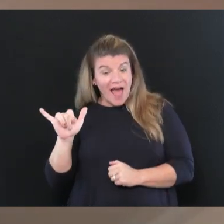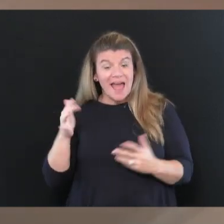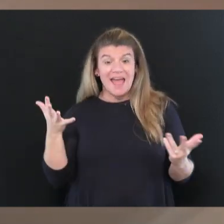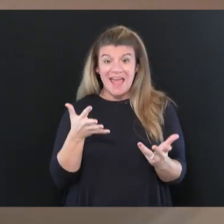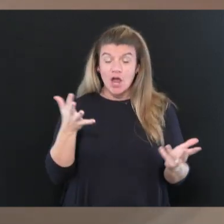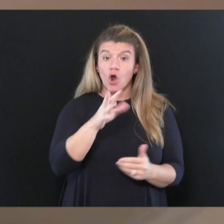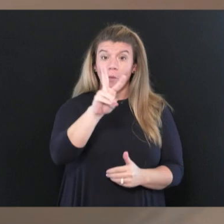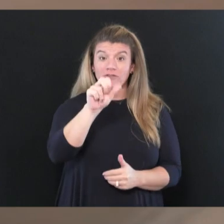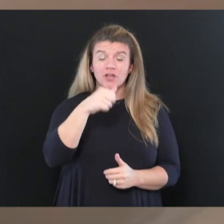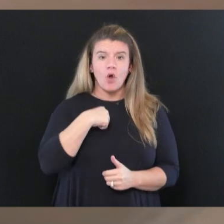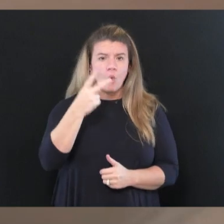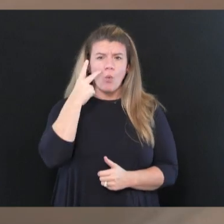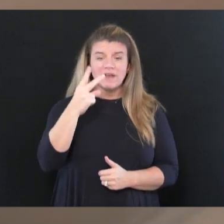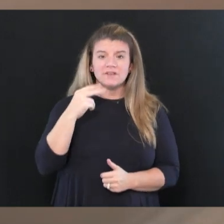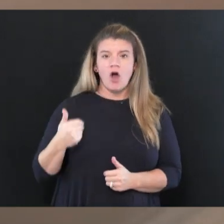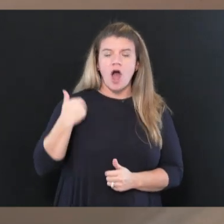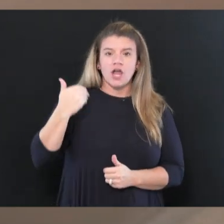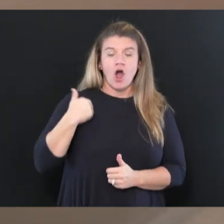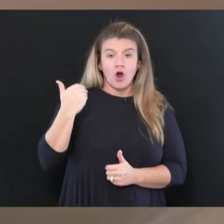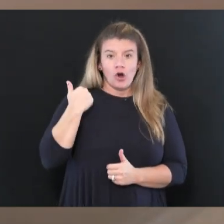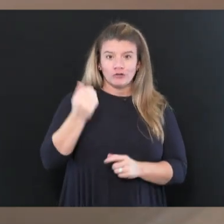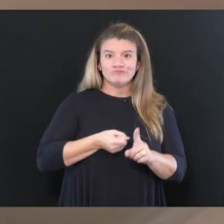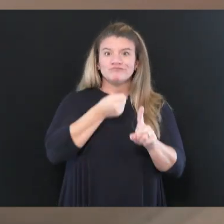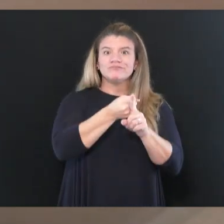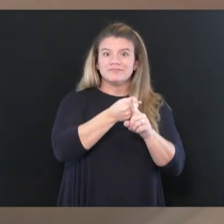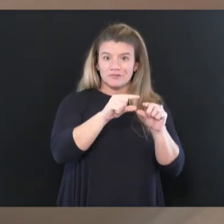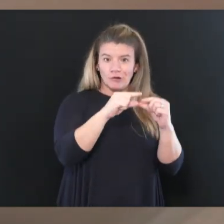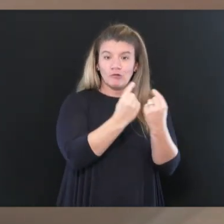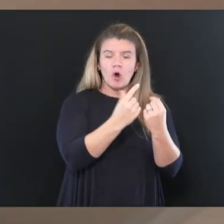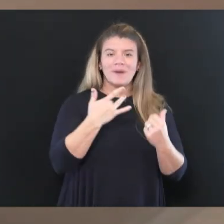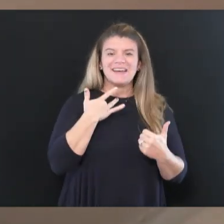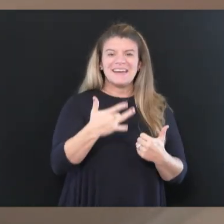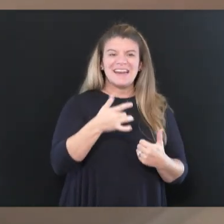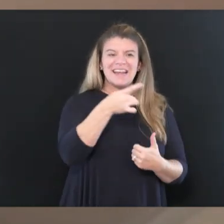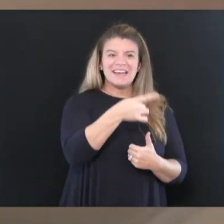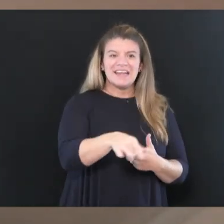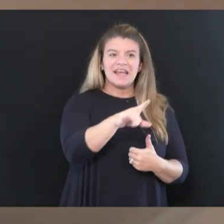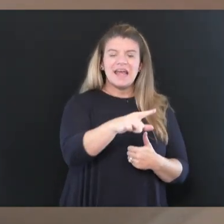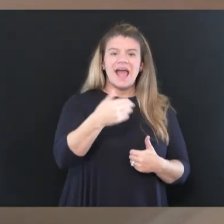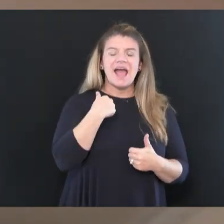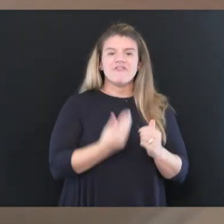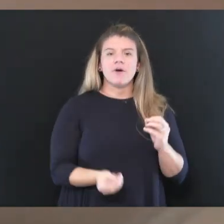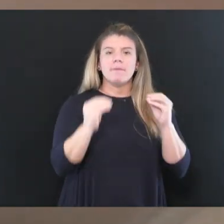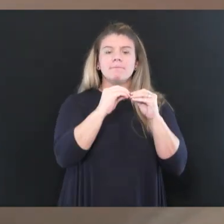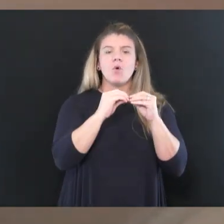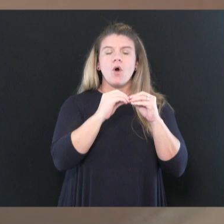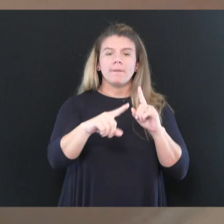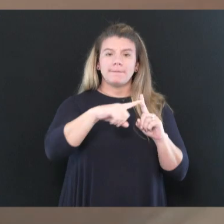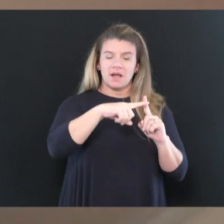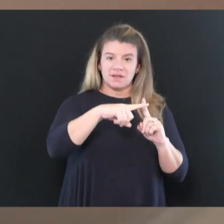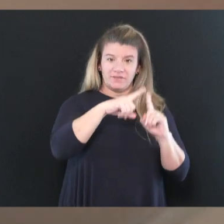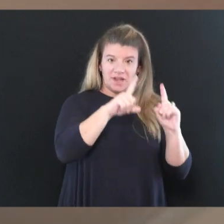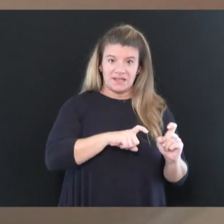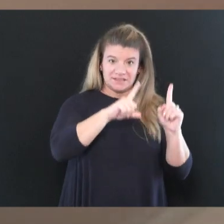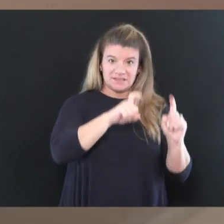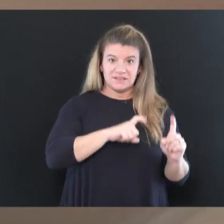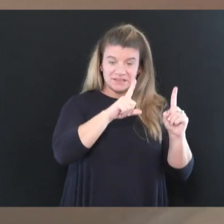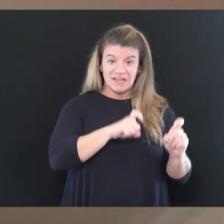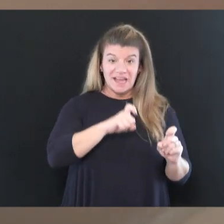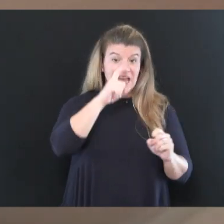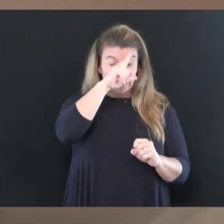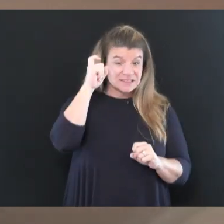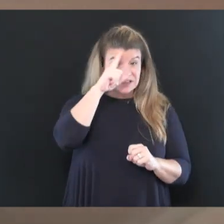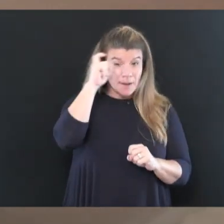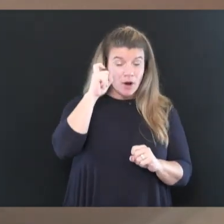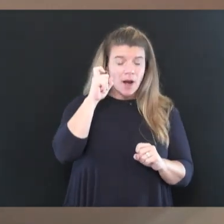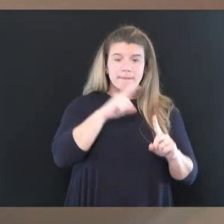a younger demographic of people that tended to have more COVID positive tests in the summer.